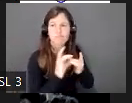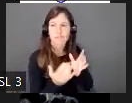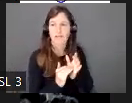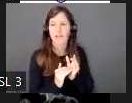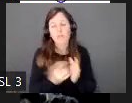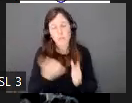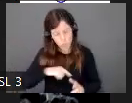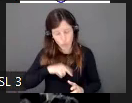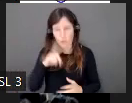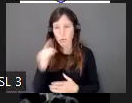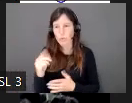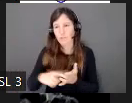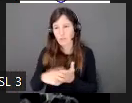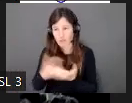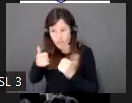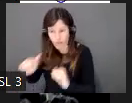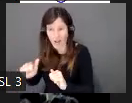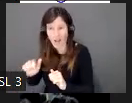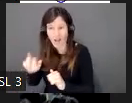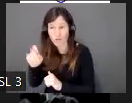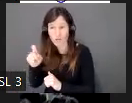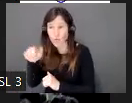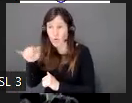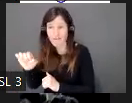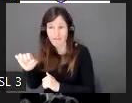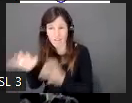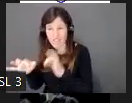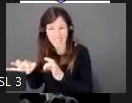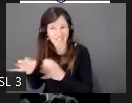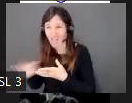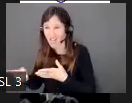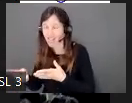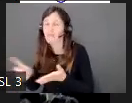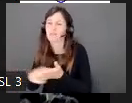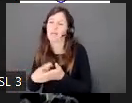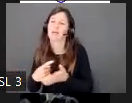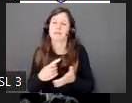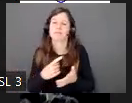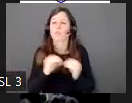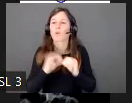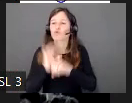the traditional justice system. The victims,